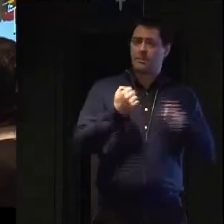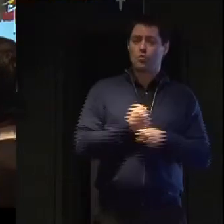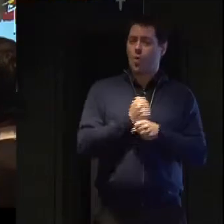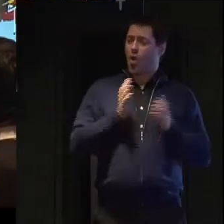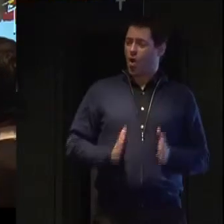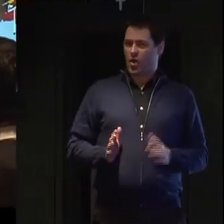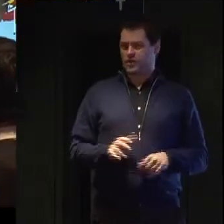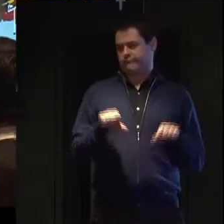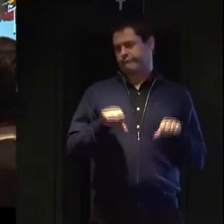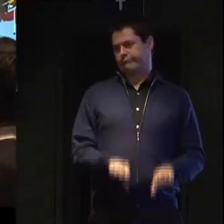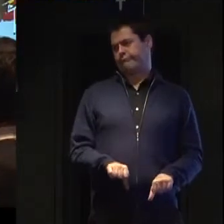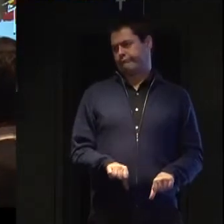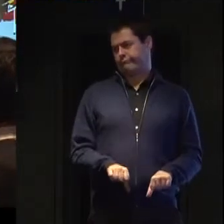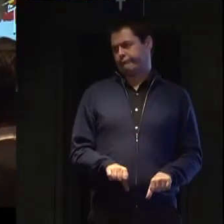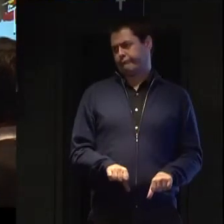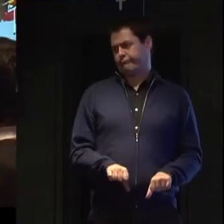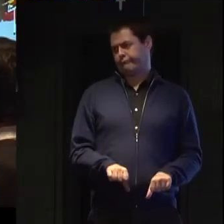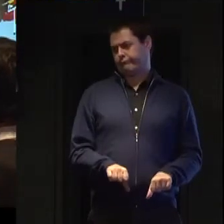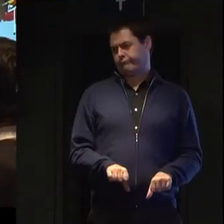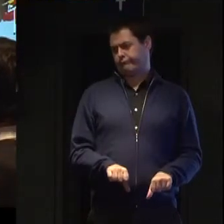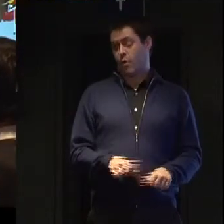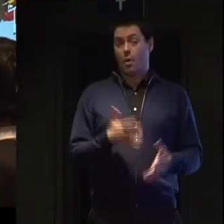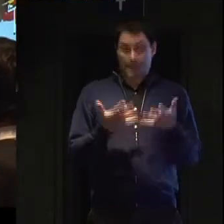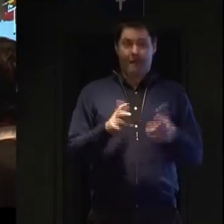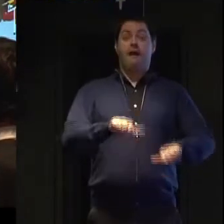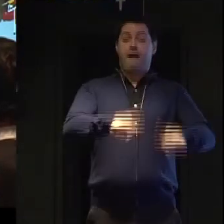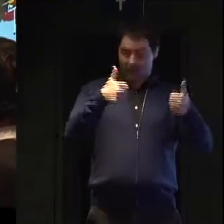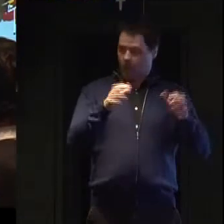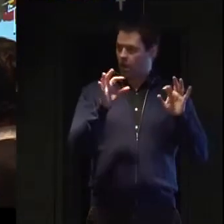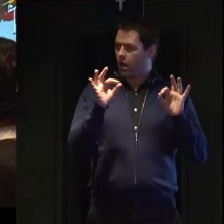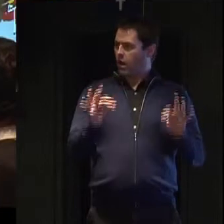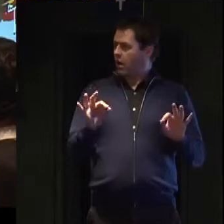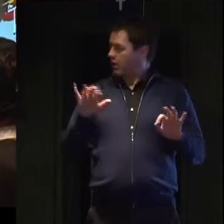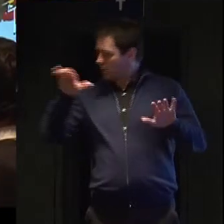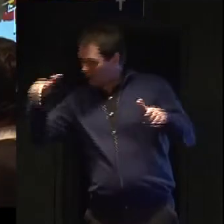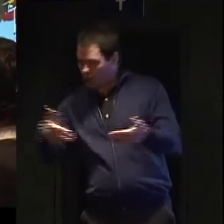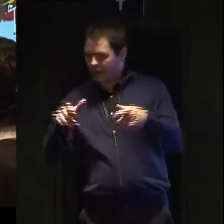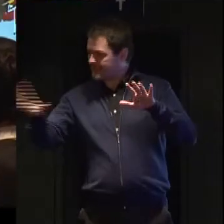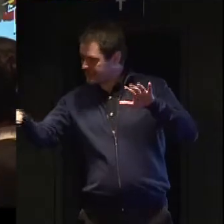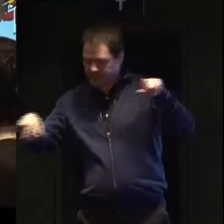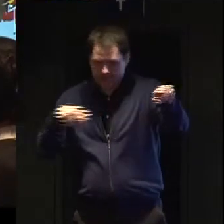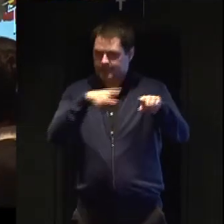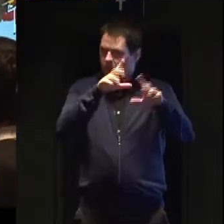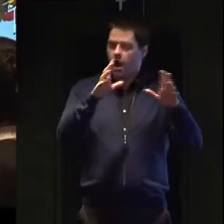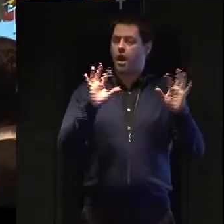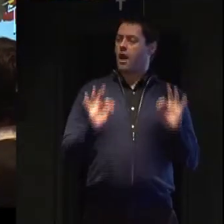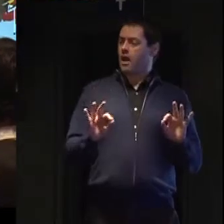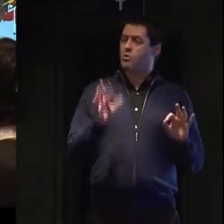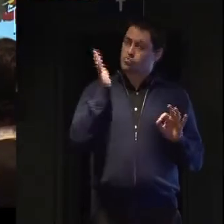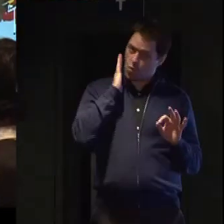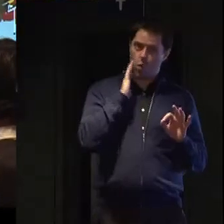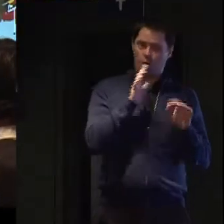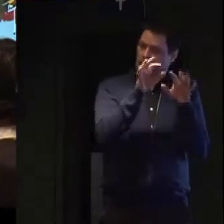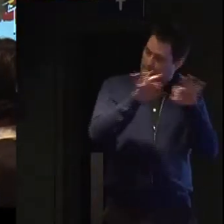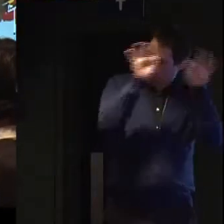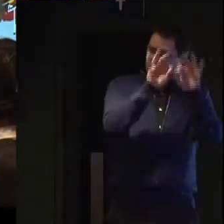are the best that you can find. And when you think about it, perhaps it's not that surprising. If we treat our staff well, if we look